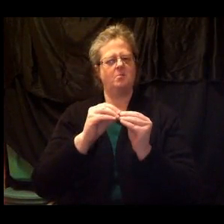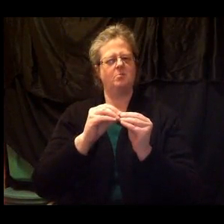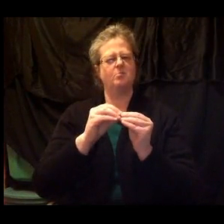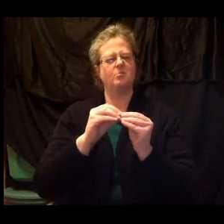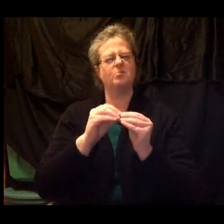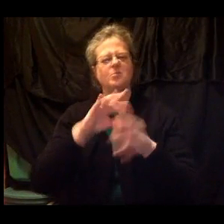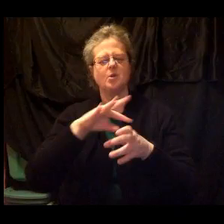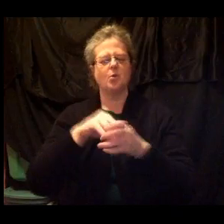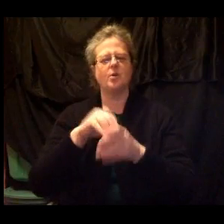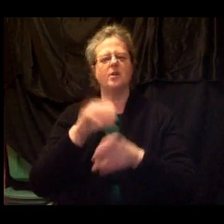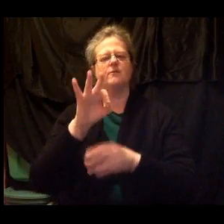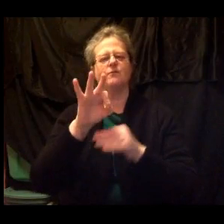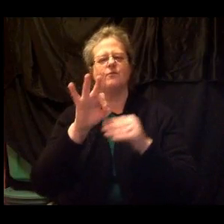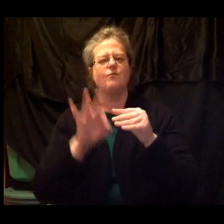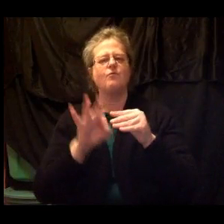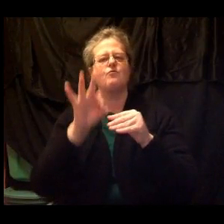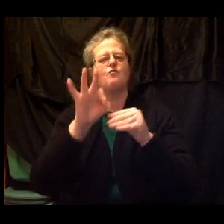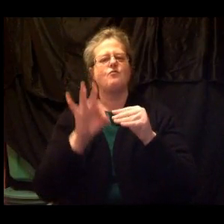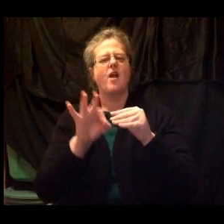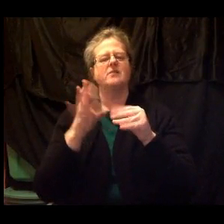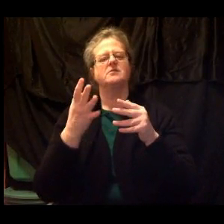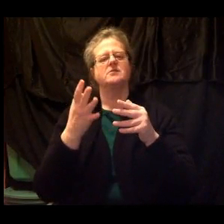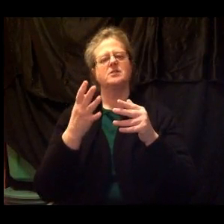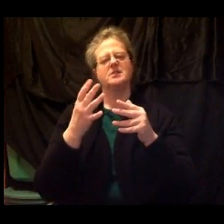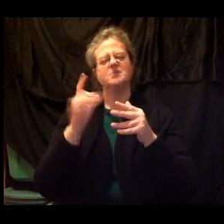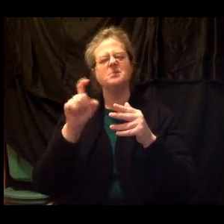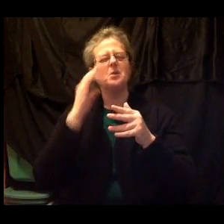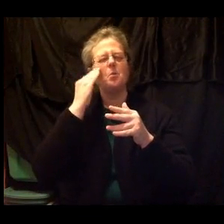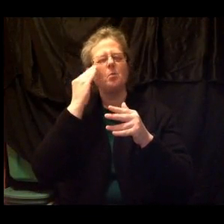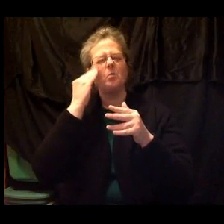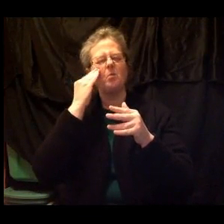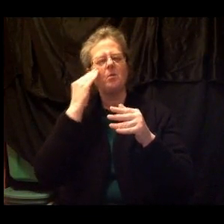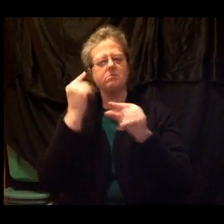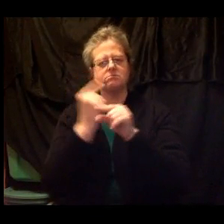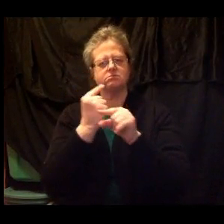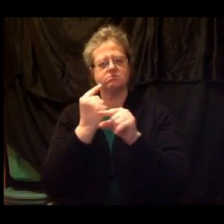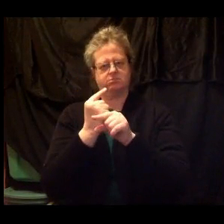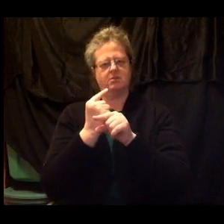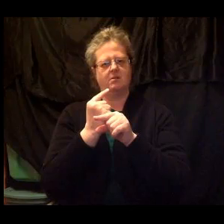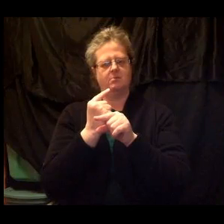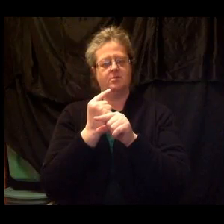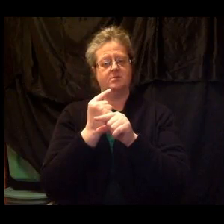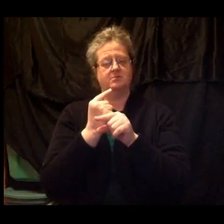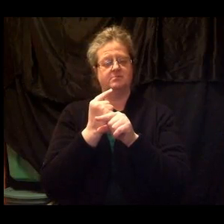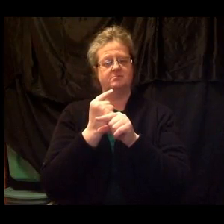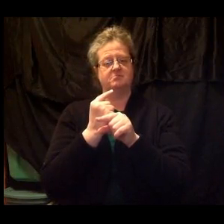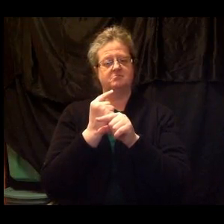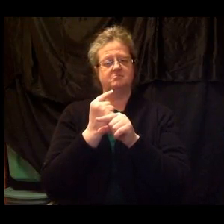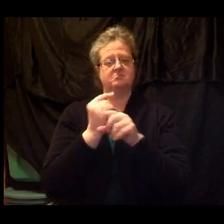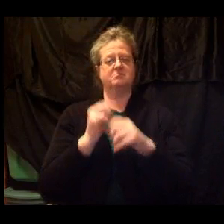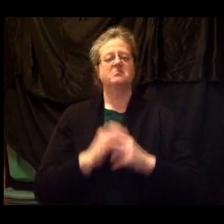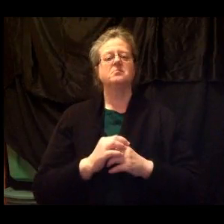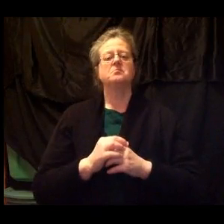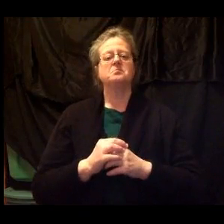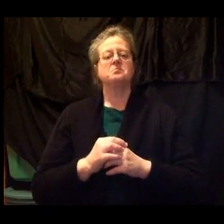we know right now to do that. But eventually we will put those on there, and then in another year we're going to put numbers